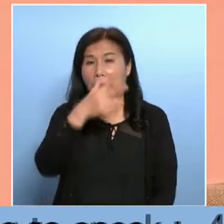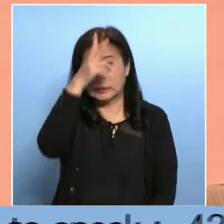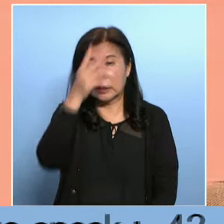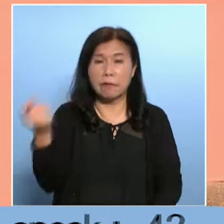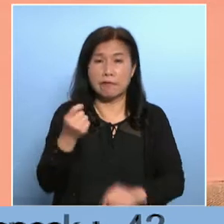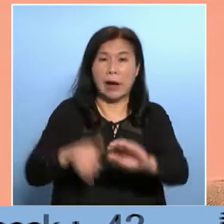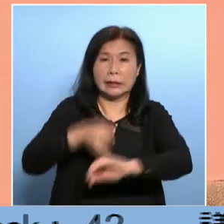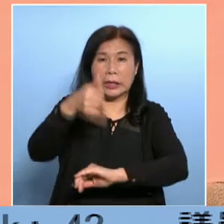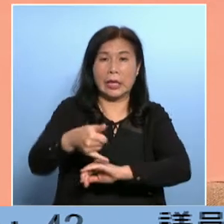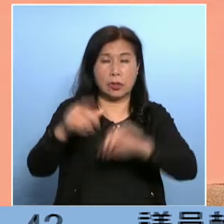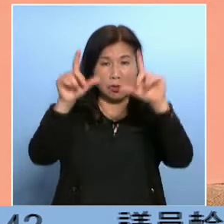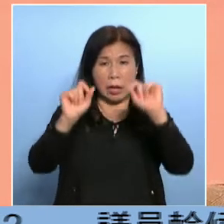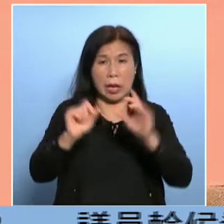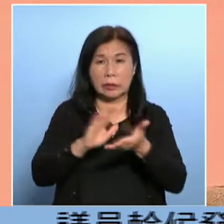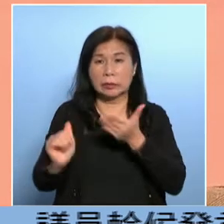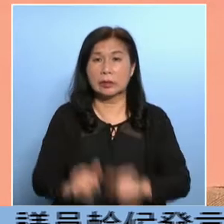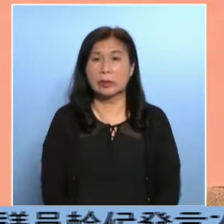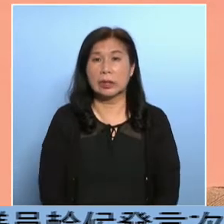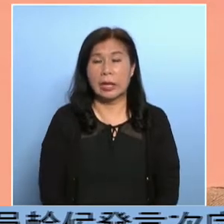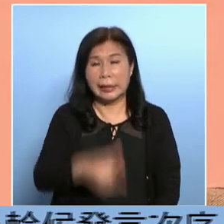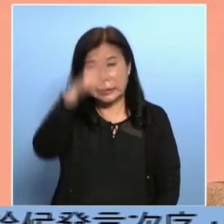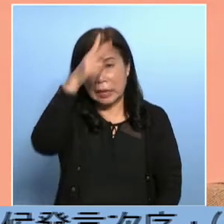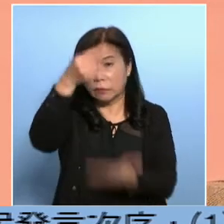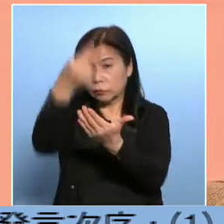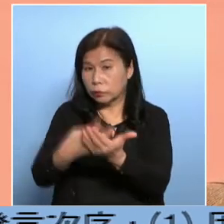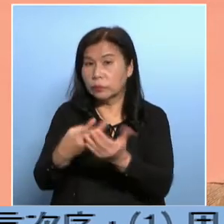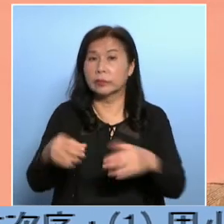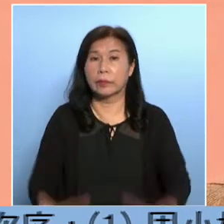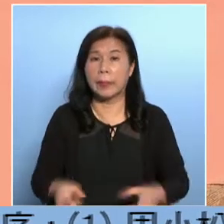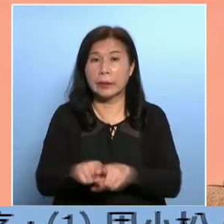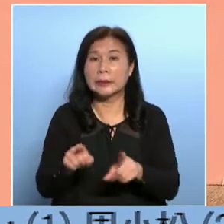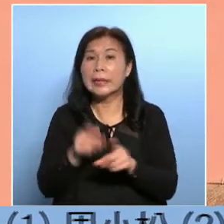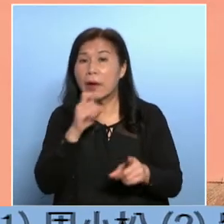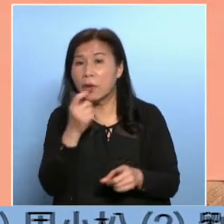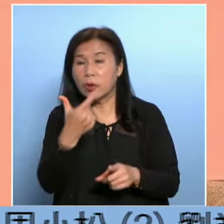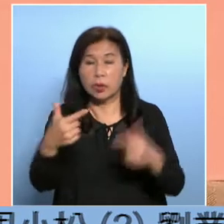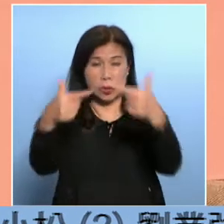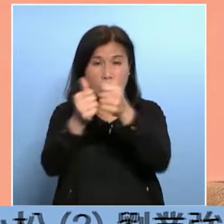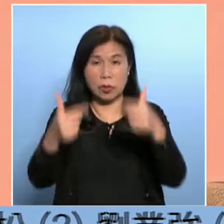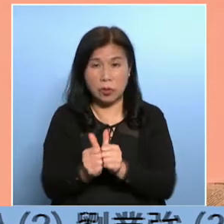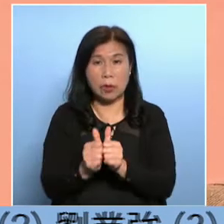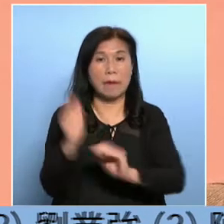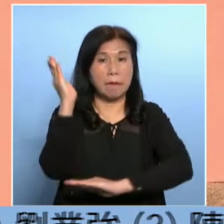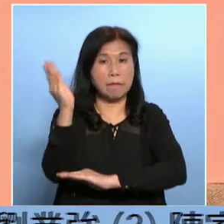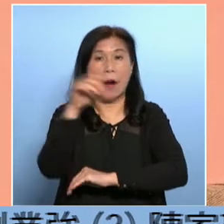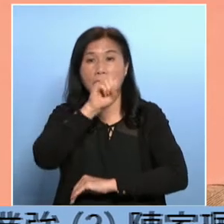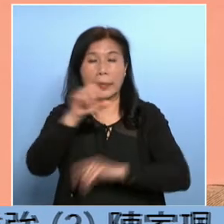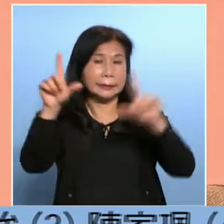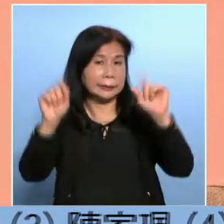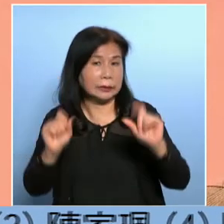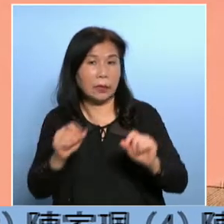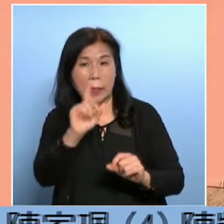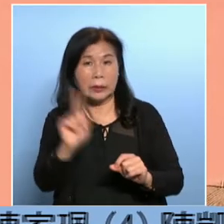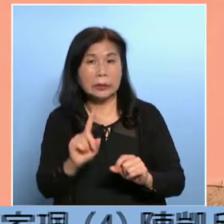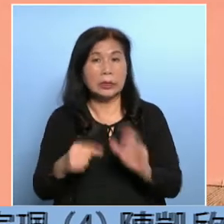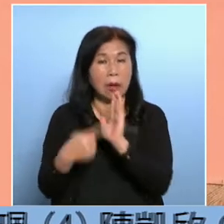government should clarify it right away. From public administration perspective, we need to produce a more